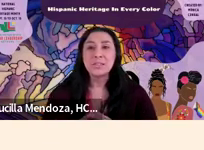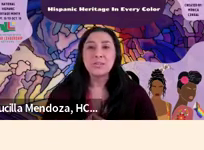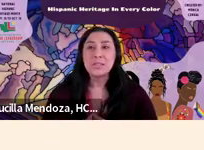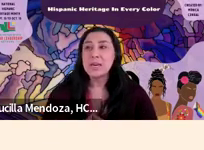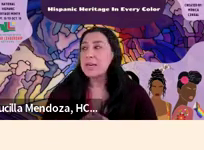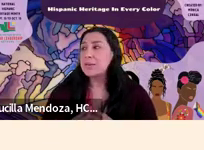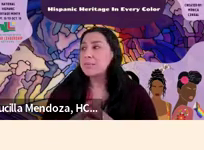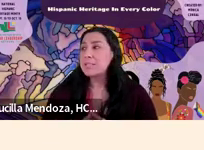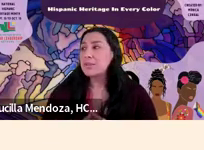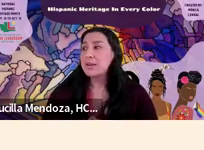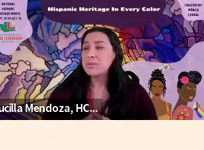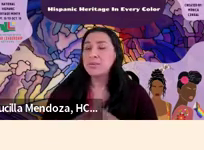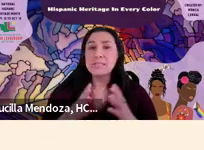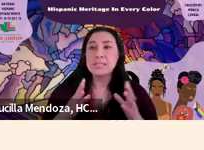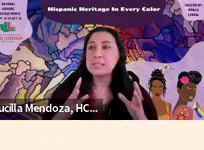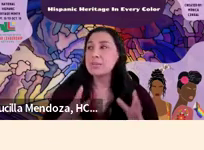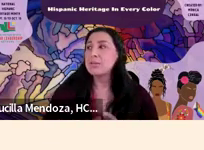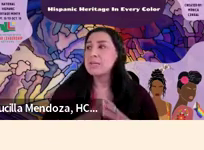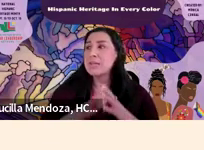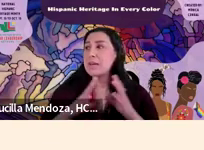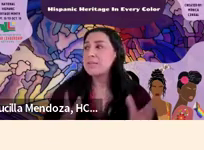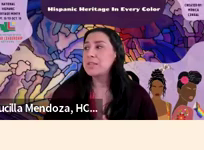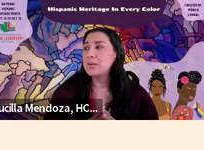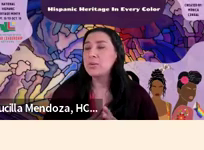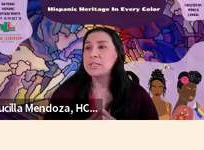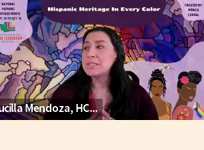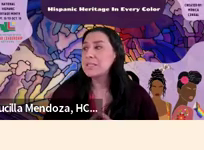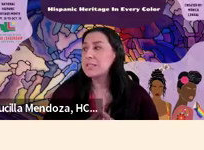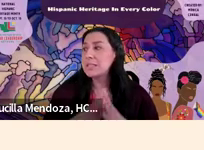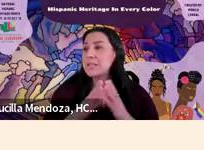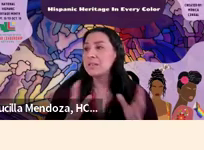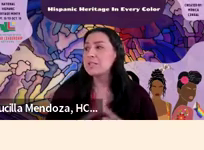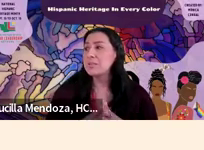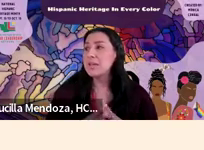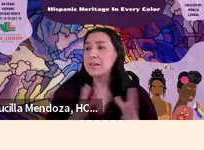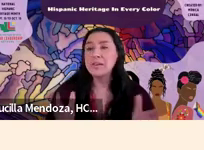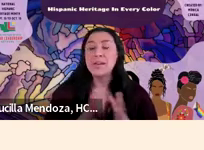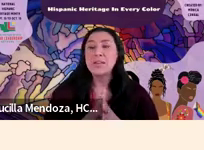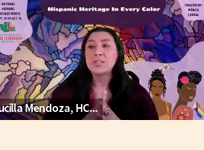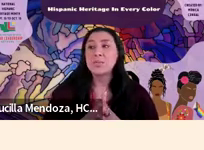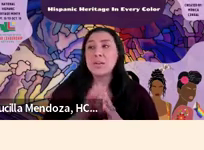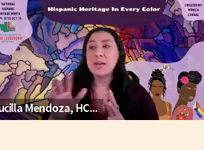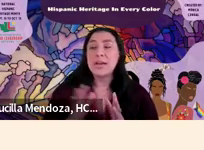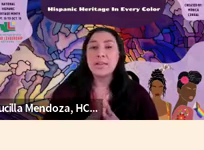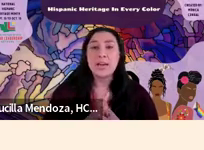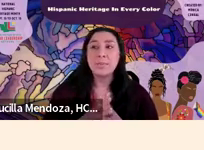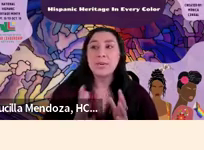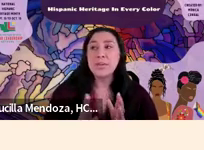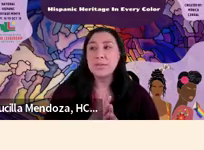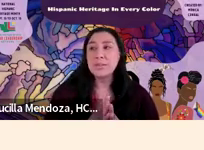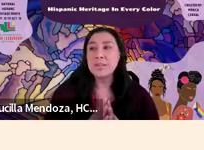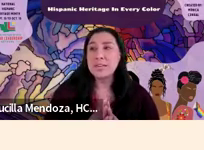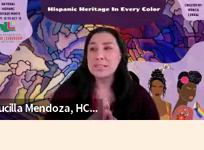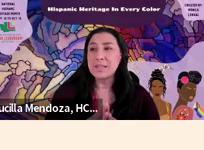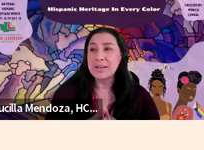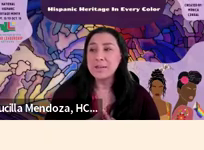at suicide or mental health crisis. They're looking at everything holistically. And so again, just wanted to highlight that, but go